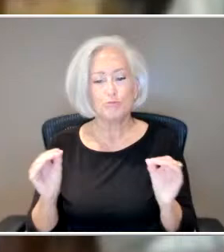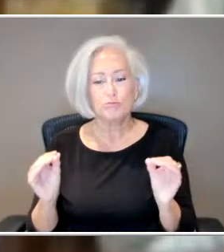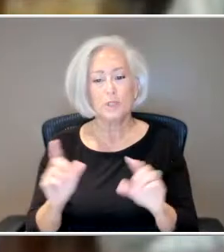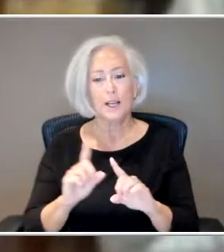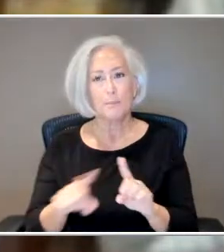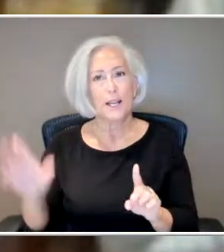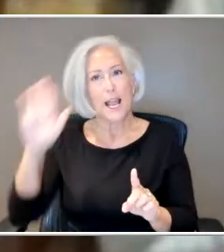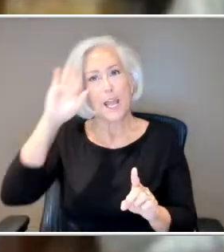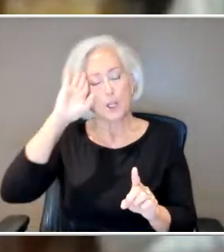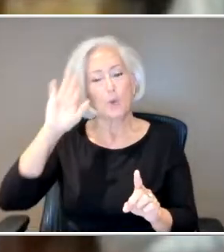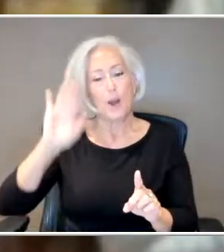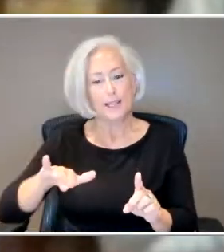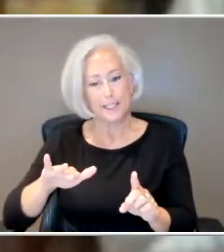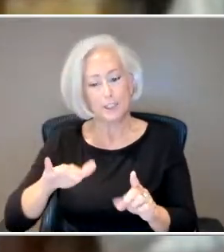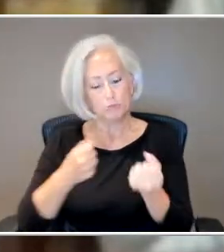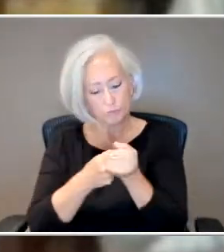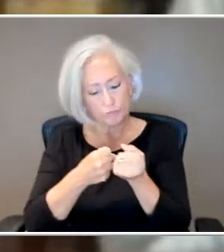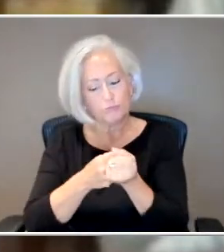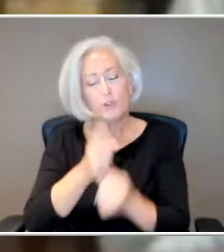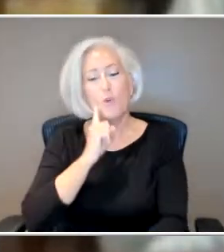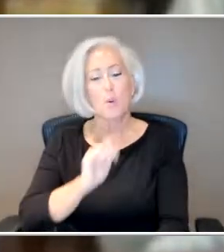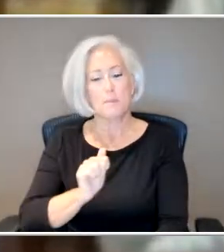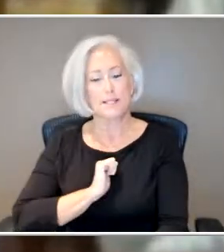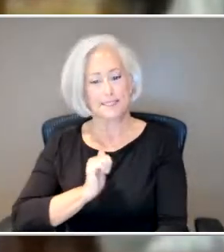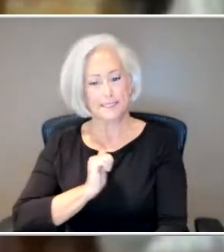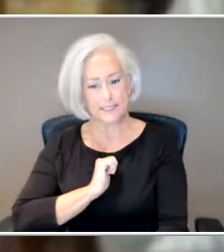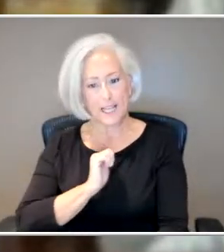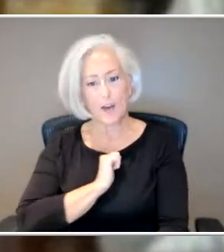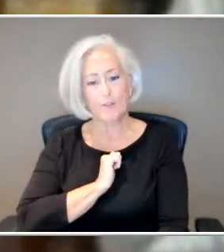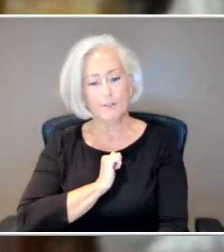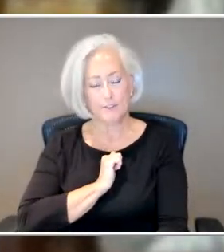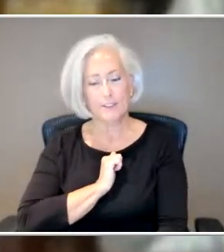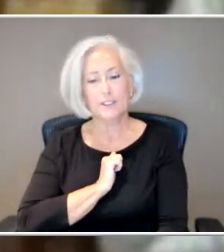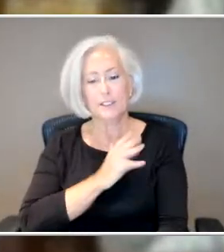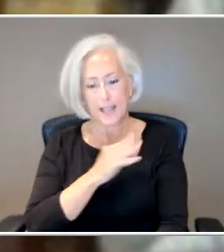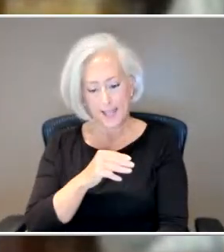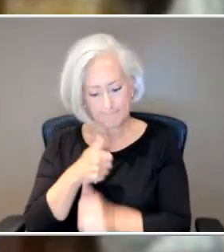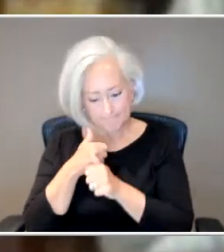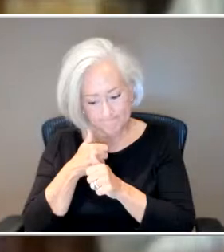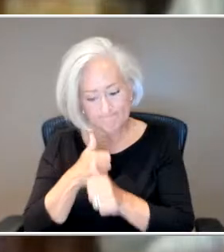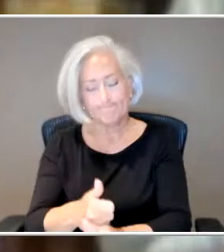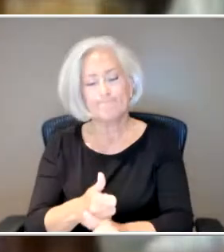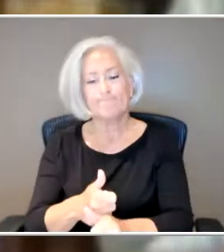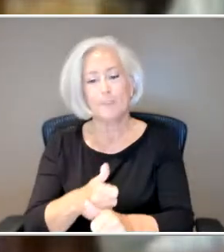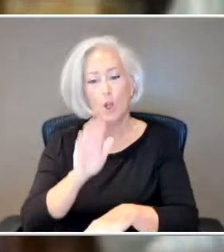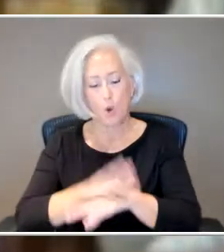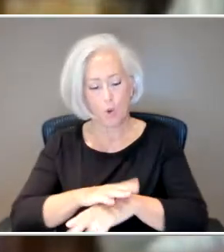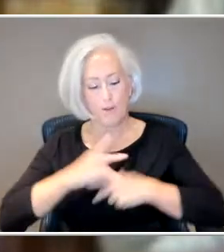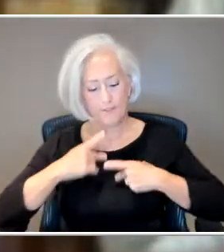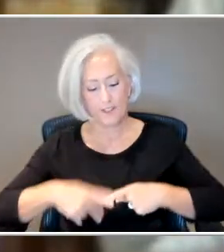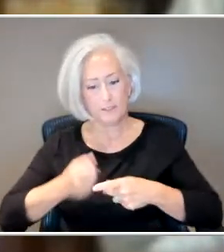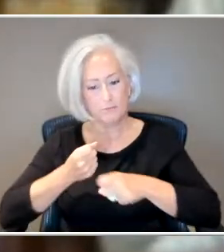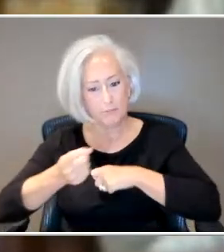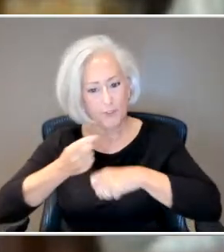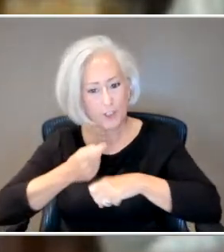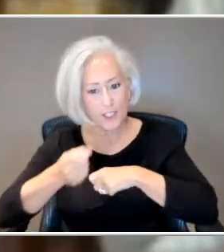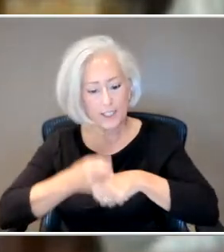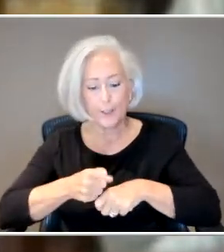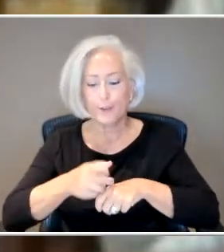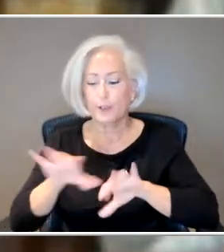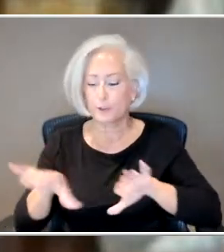needed to be my own advocate and to stay up on my physicals and my